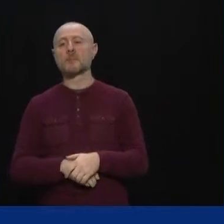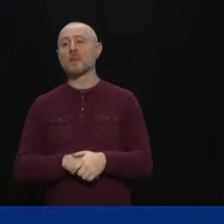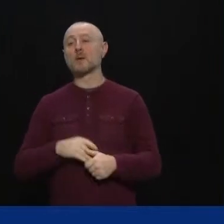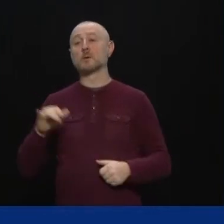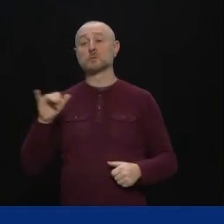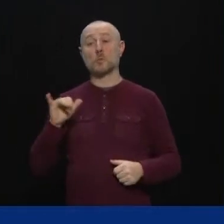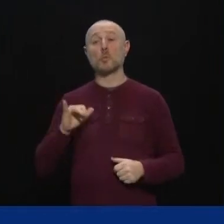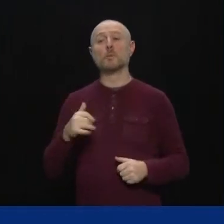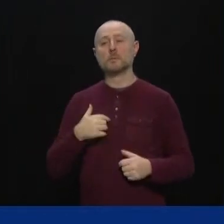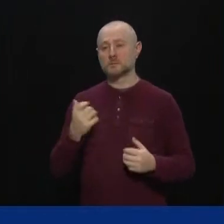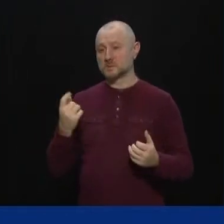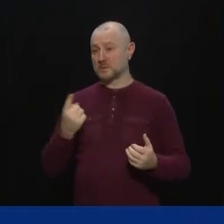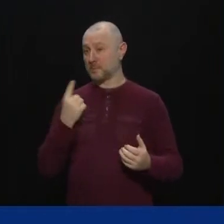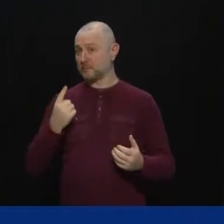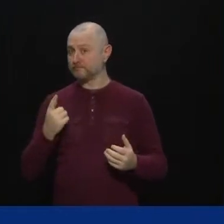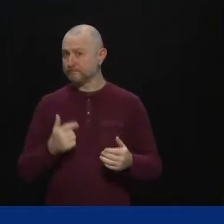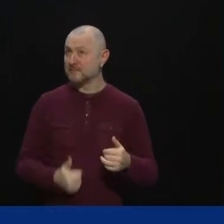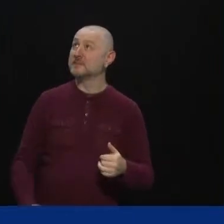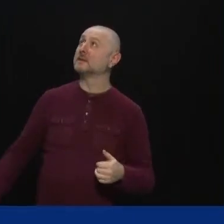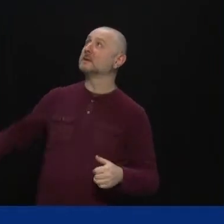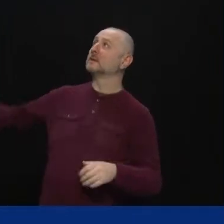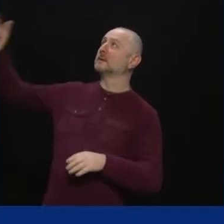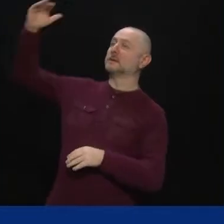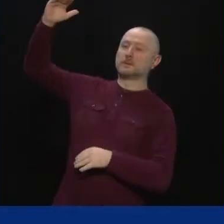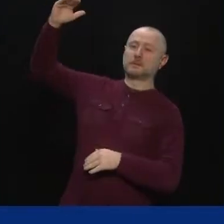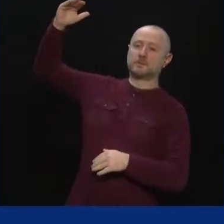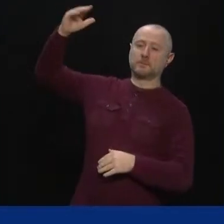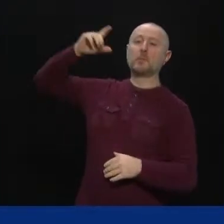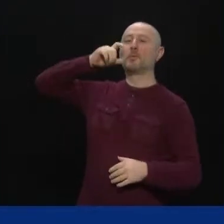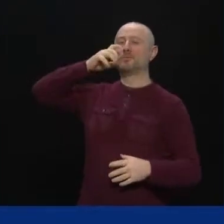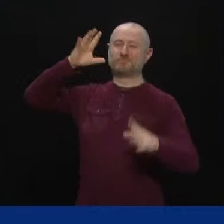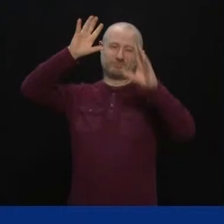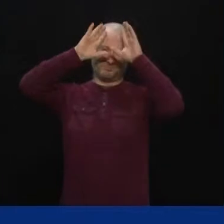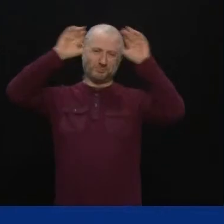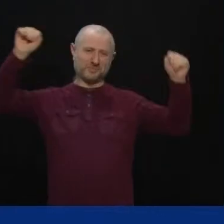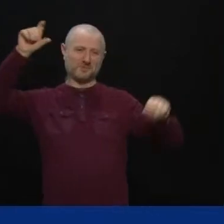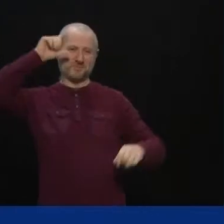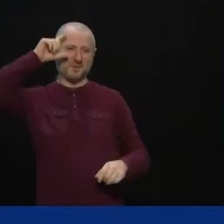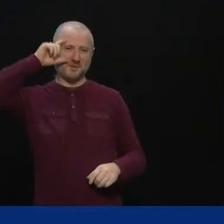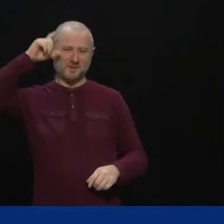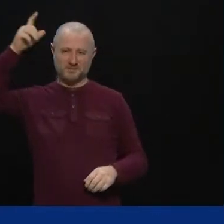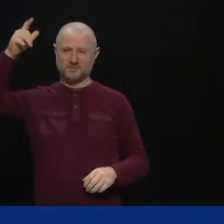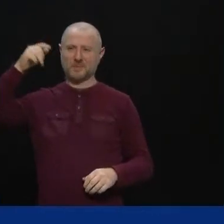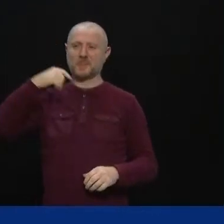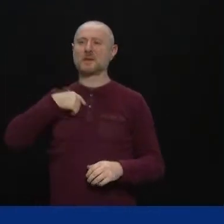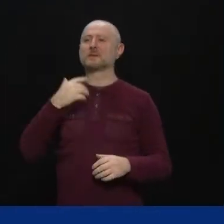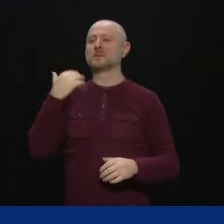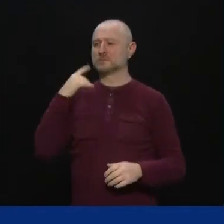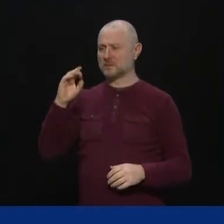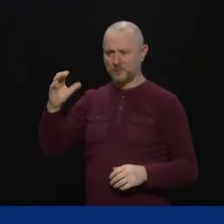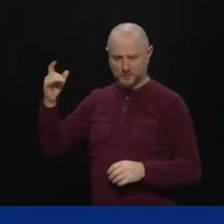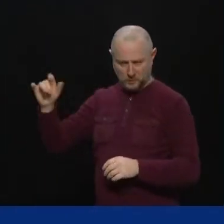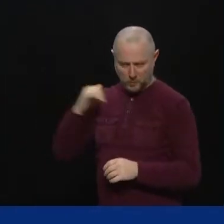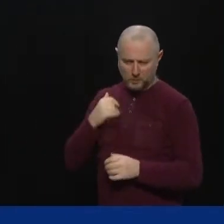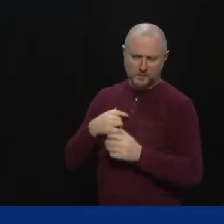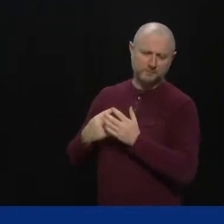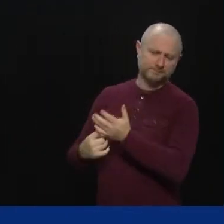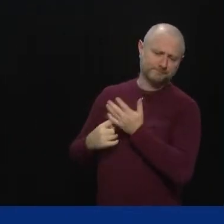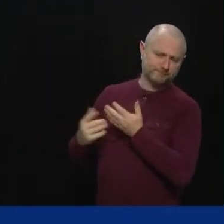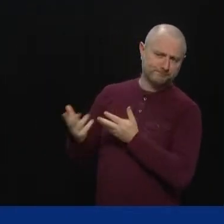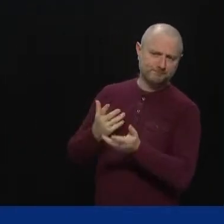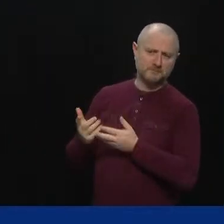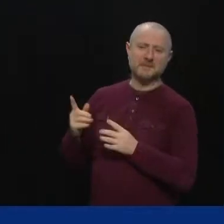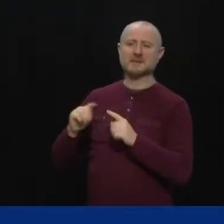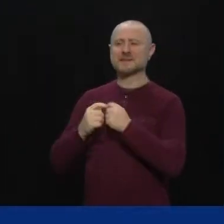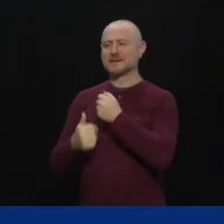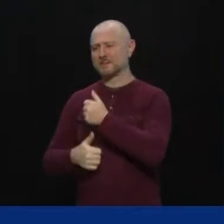places, and that would be President Biden. We had a great phone call in December. His team engages with us every single week. I'm on calls